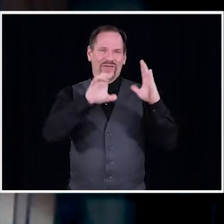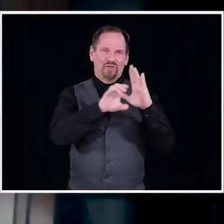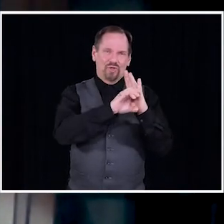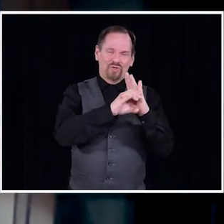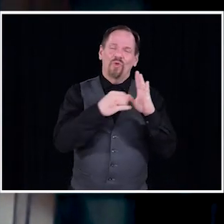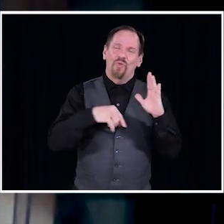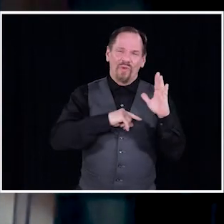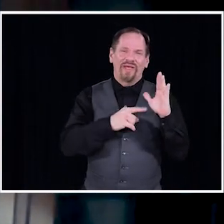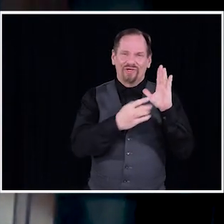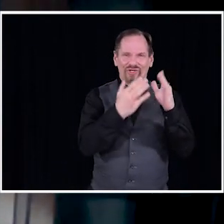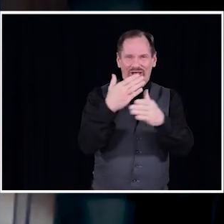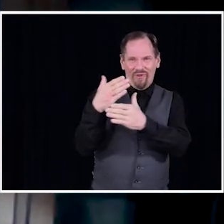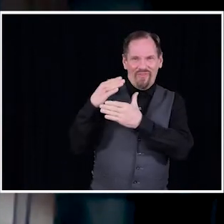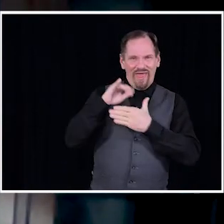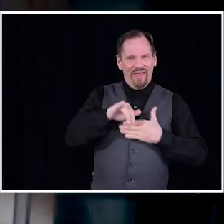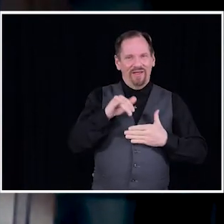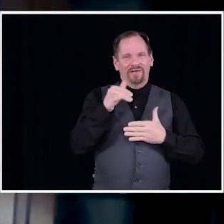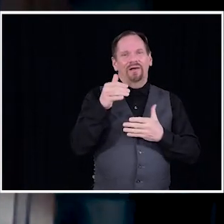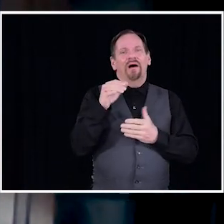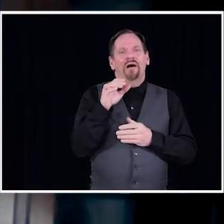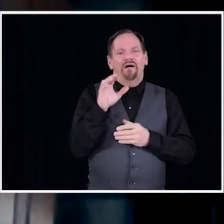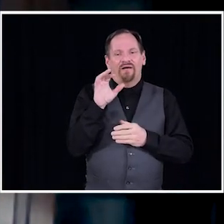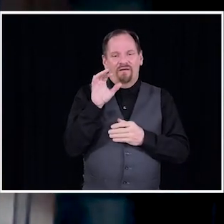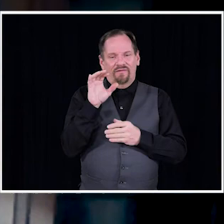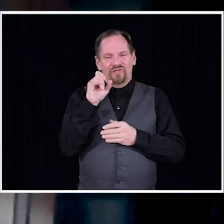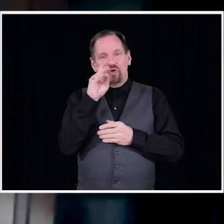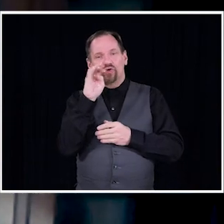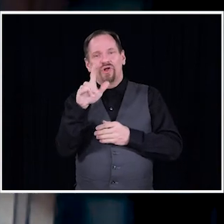your accomplishment on social media.